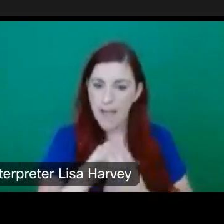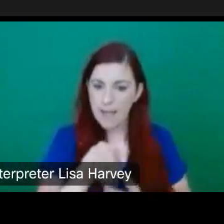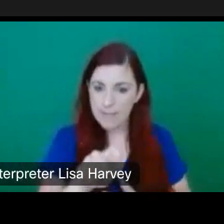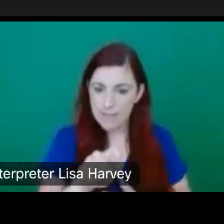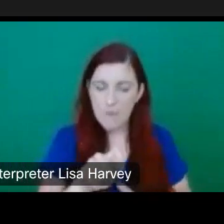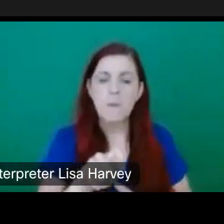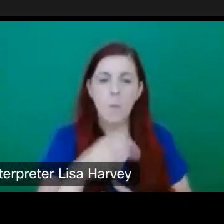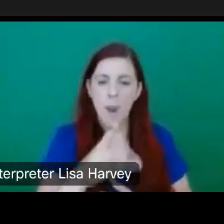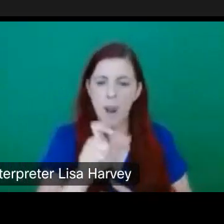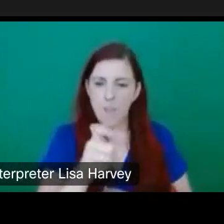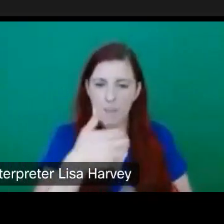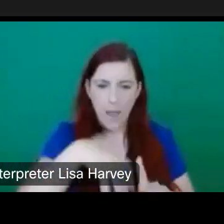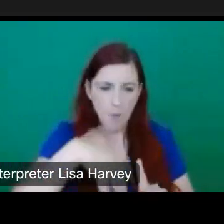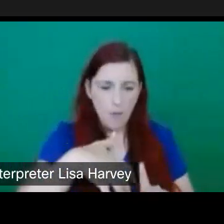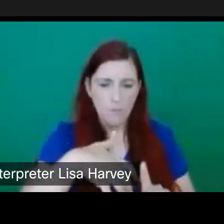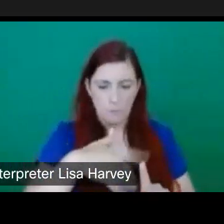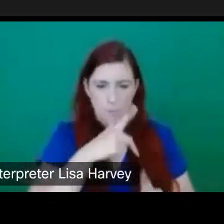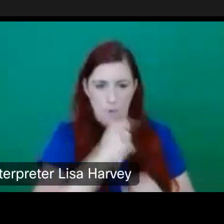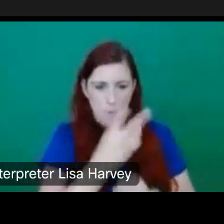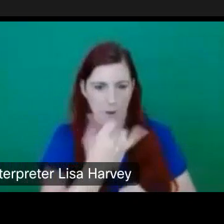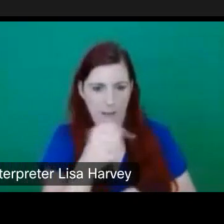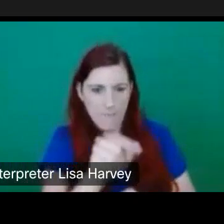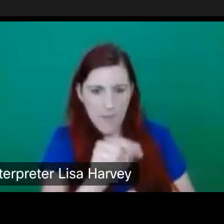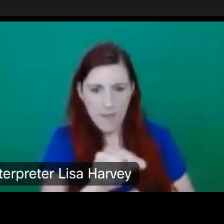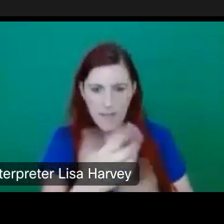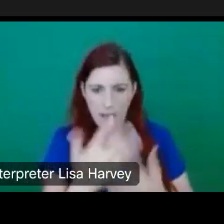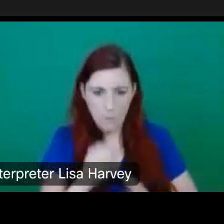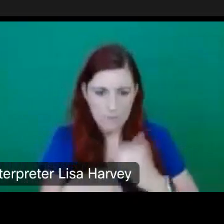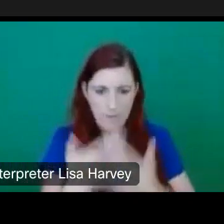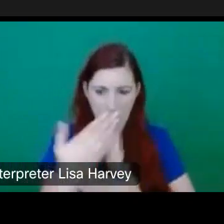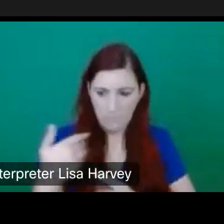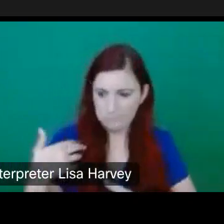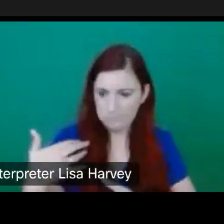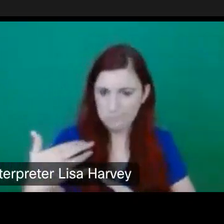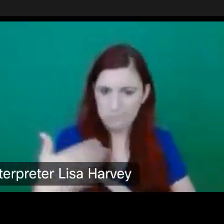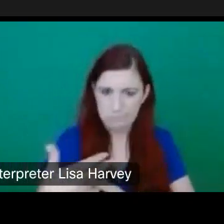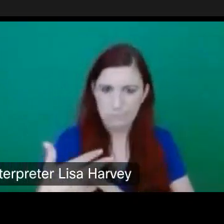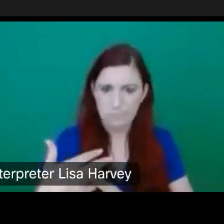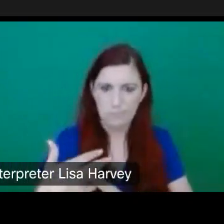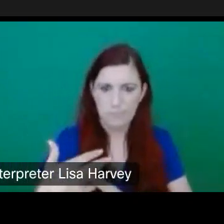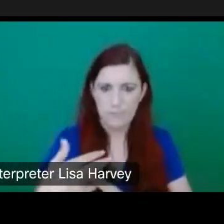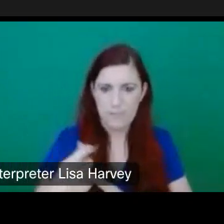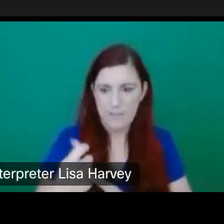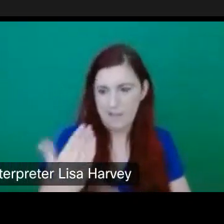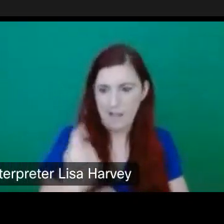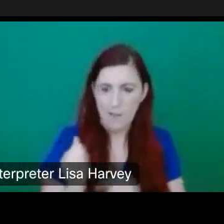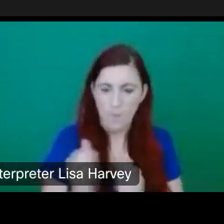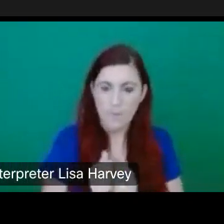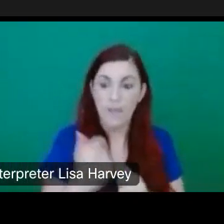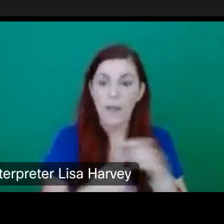its background, and I suppose how it has developed since we would have been last talking to you. And